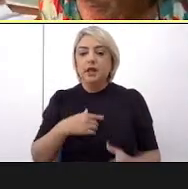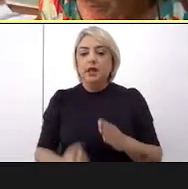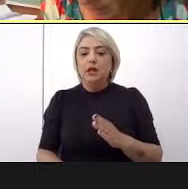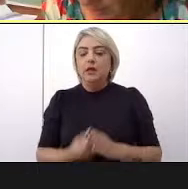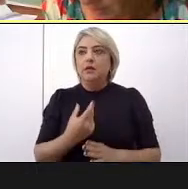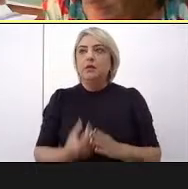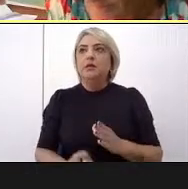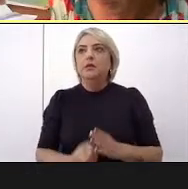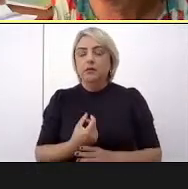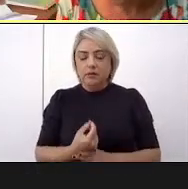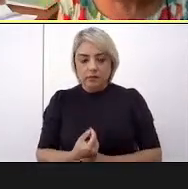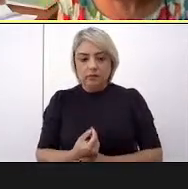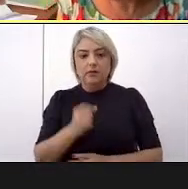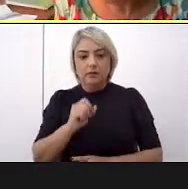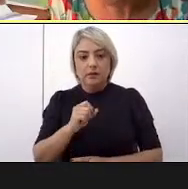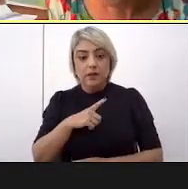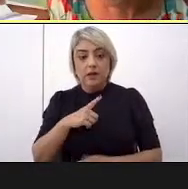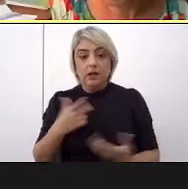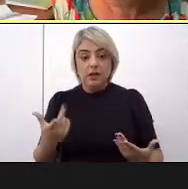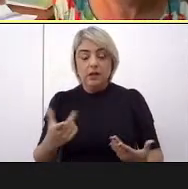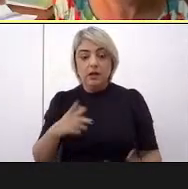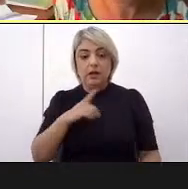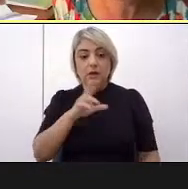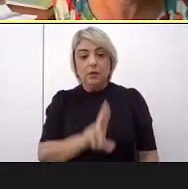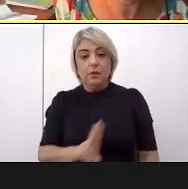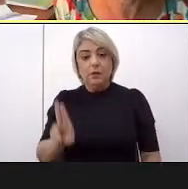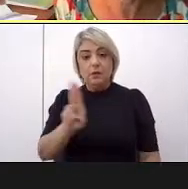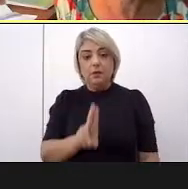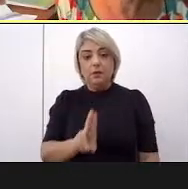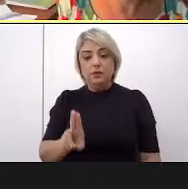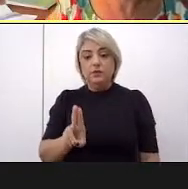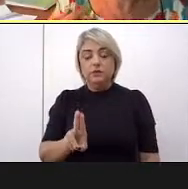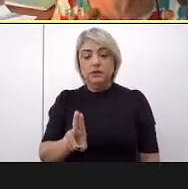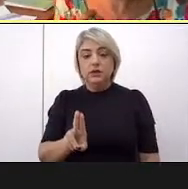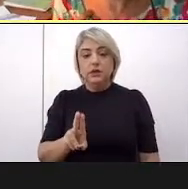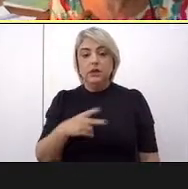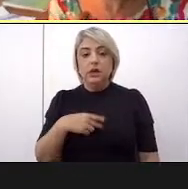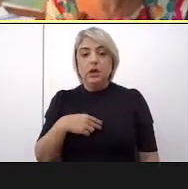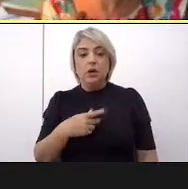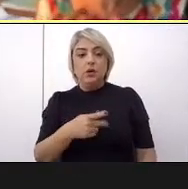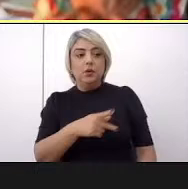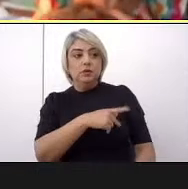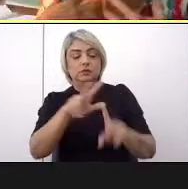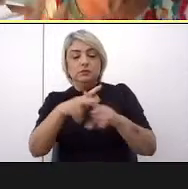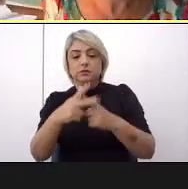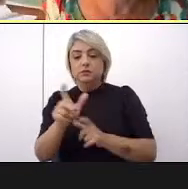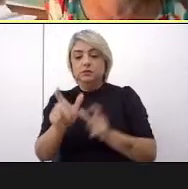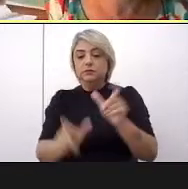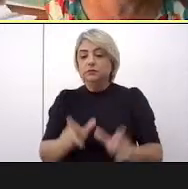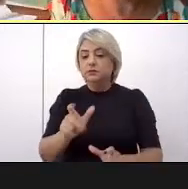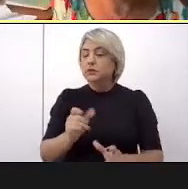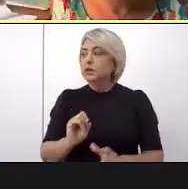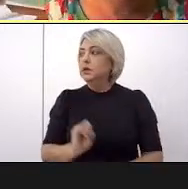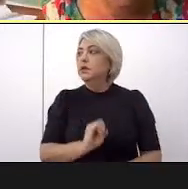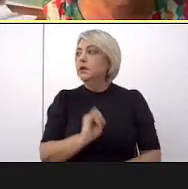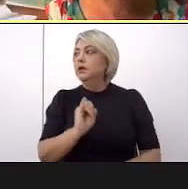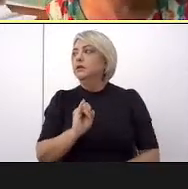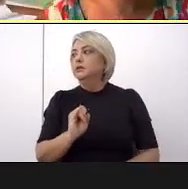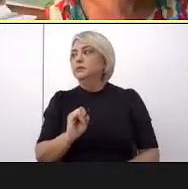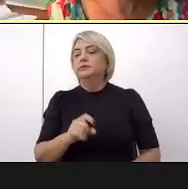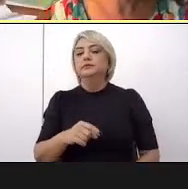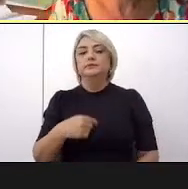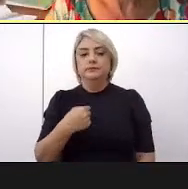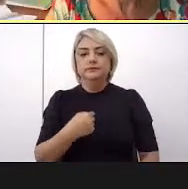used this voluntary standard tool to say, we are the civil society, we can propose different approach